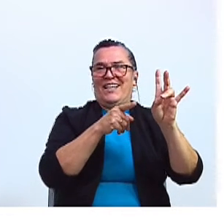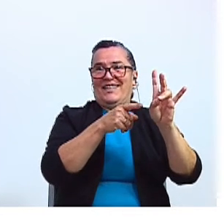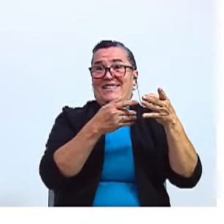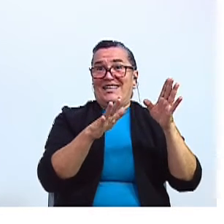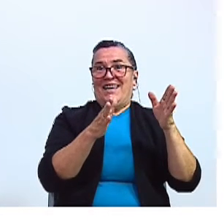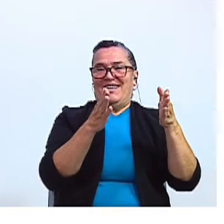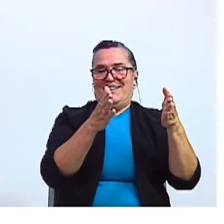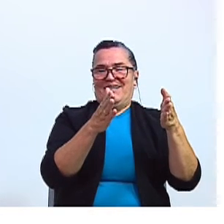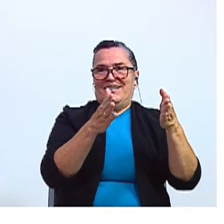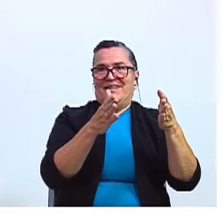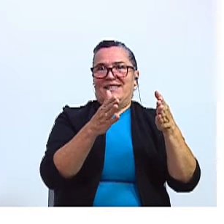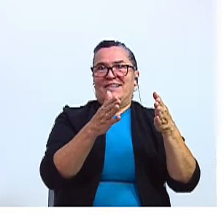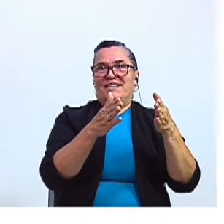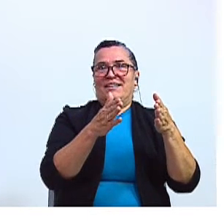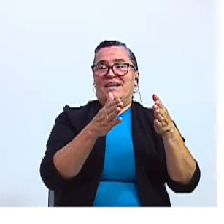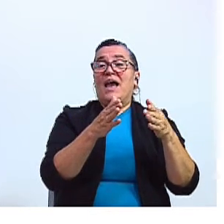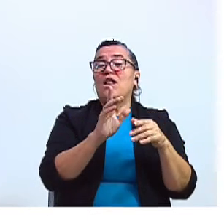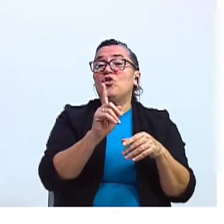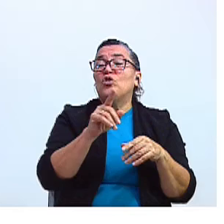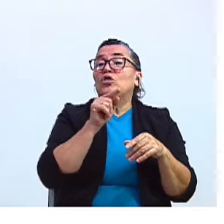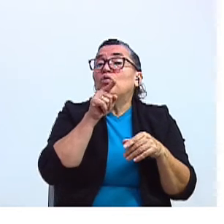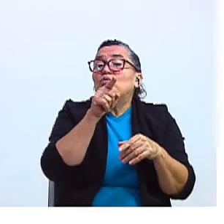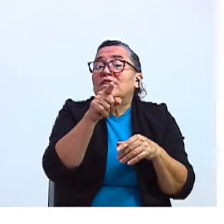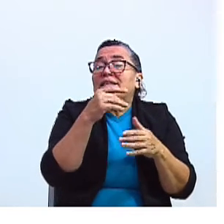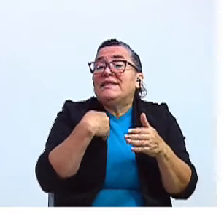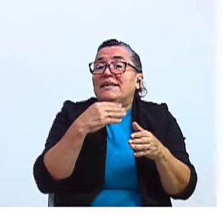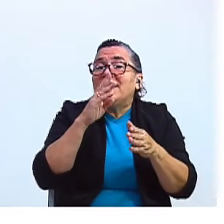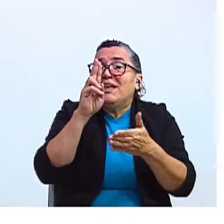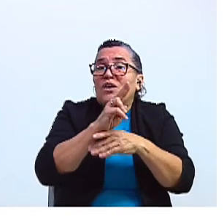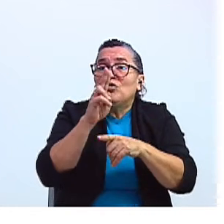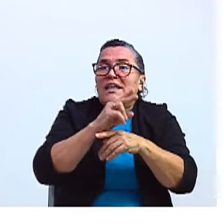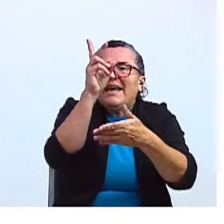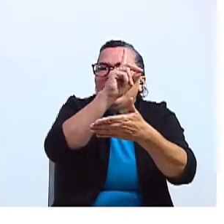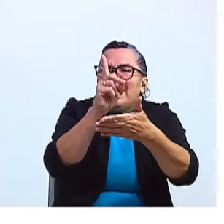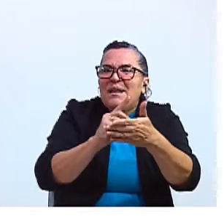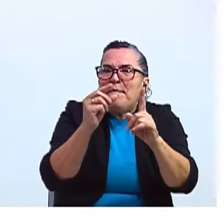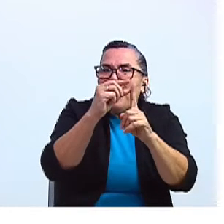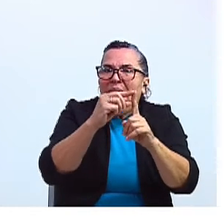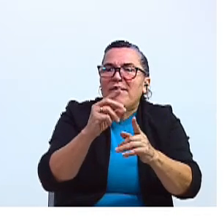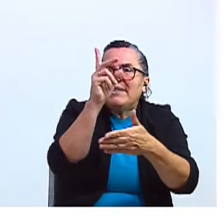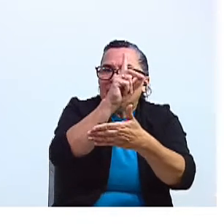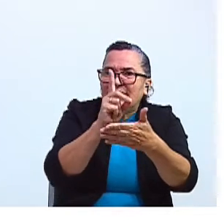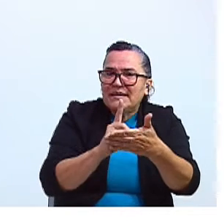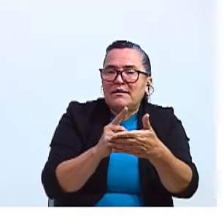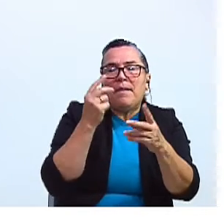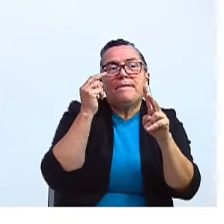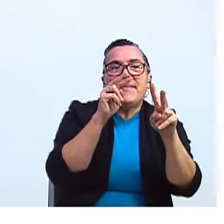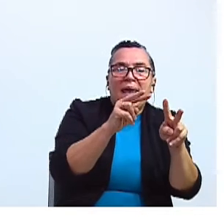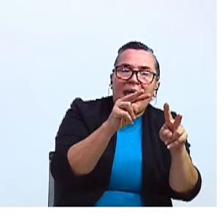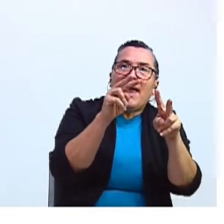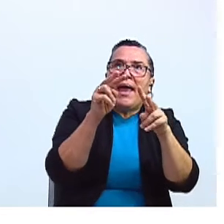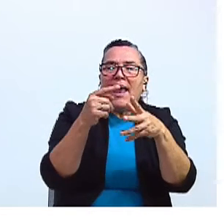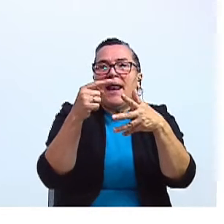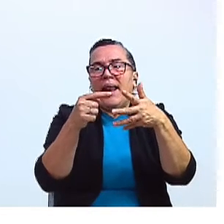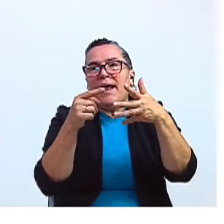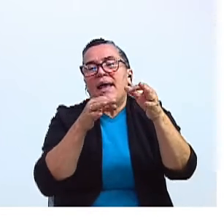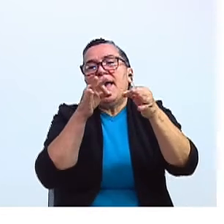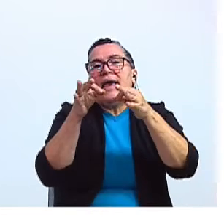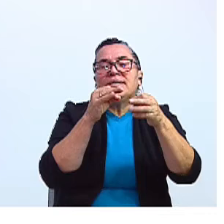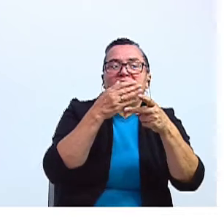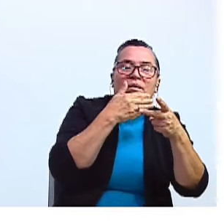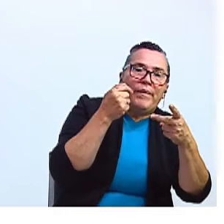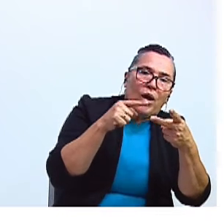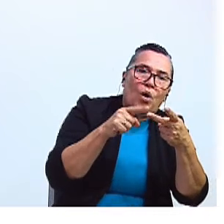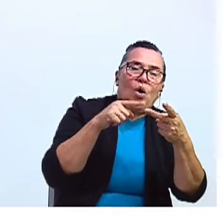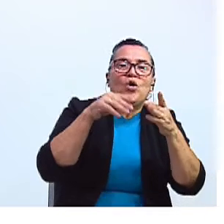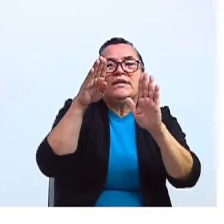7, in which you have to use descriptive words. So look at this. This is the best,